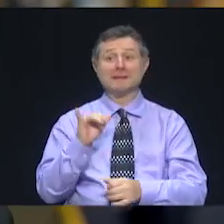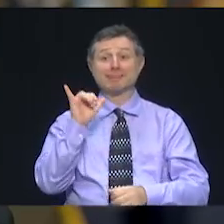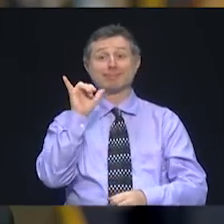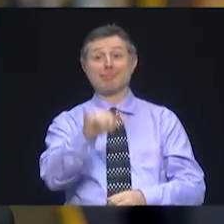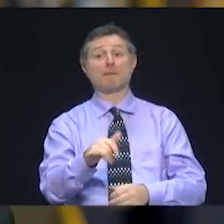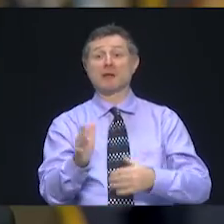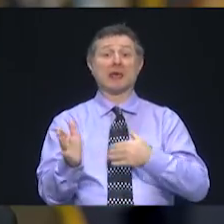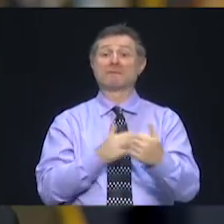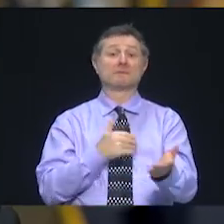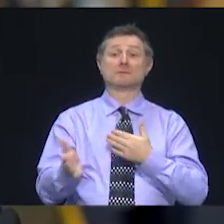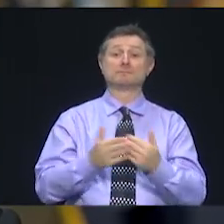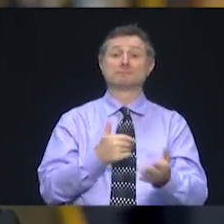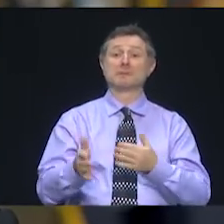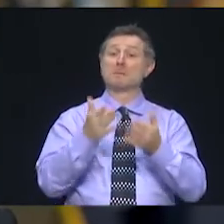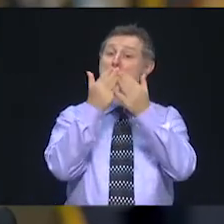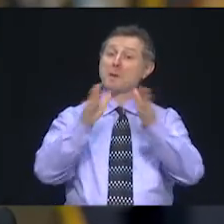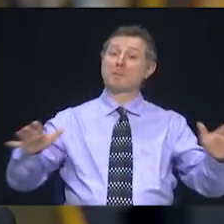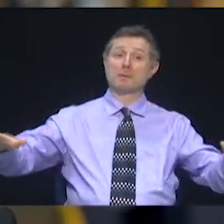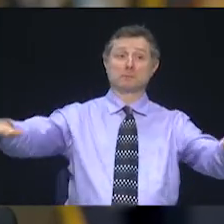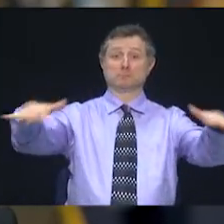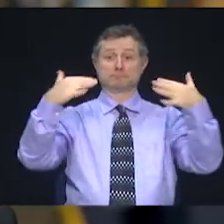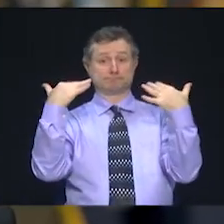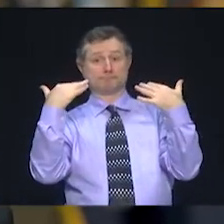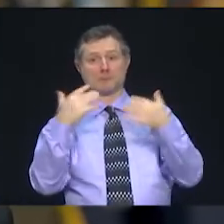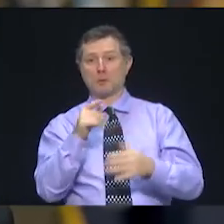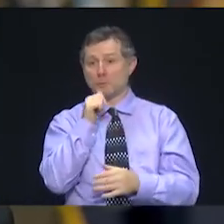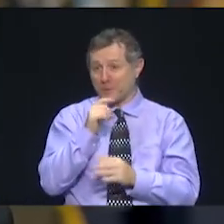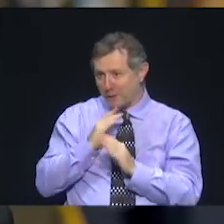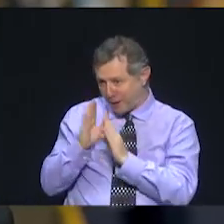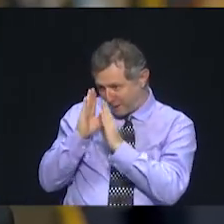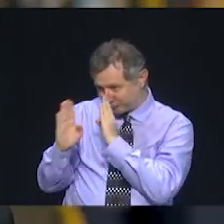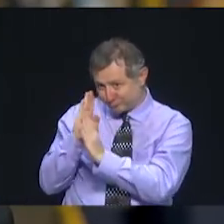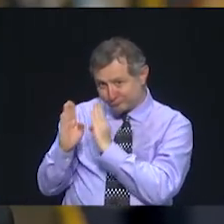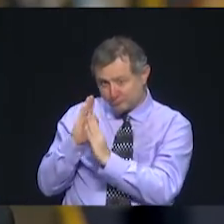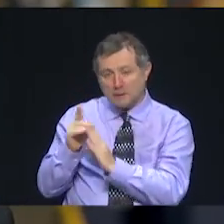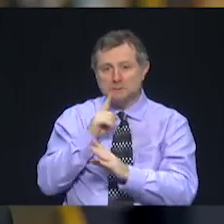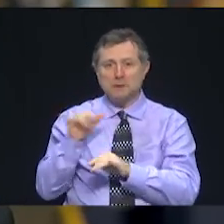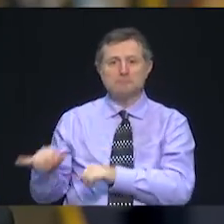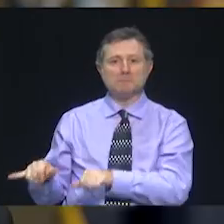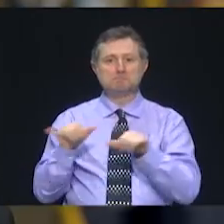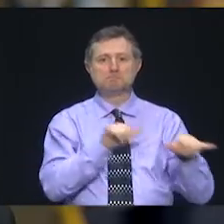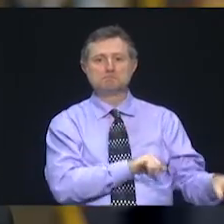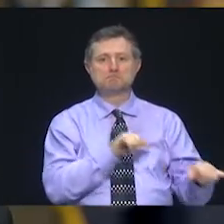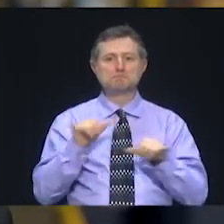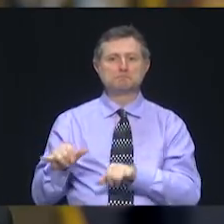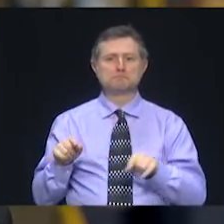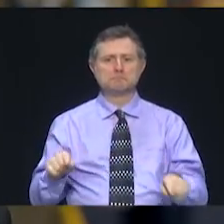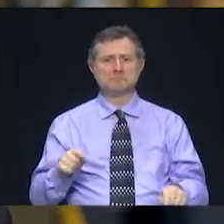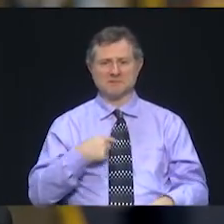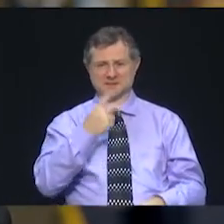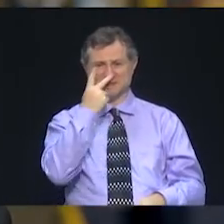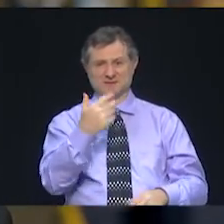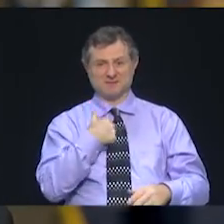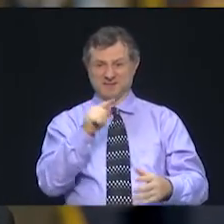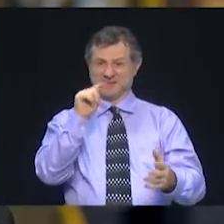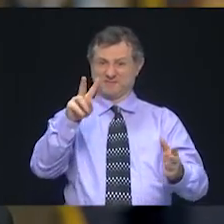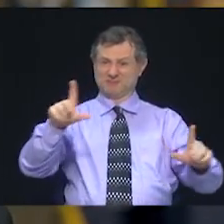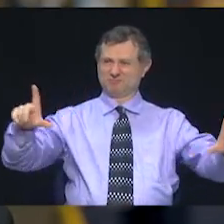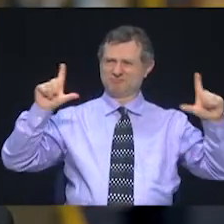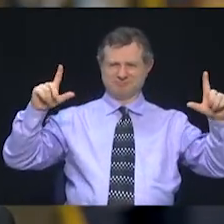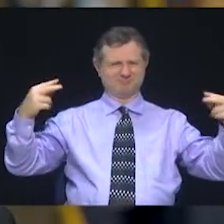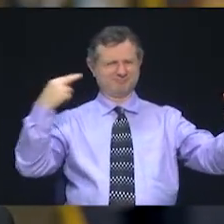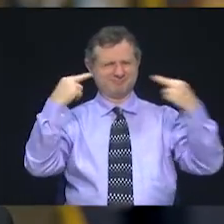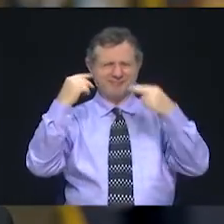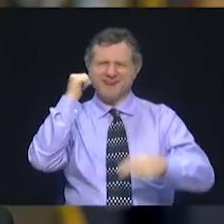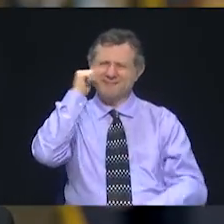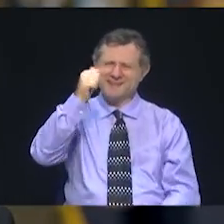public as I am in private. You have seen me do it on TV through all my briefings and for 40